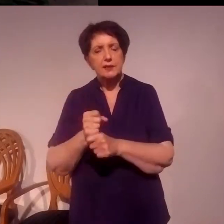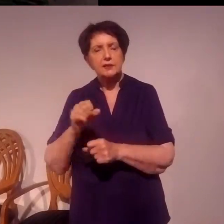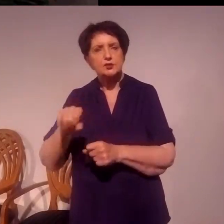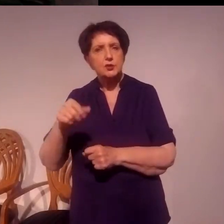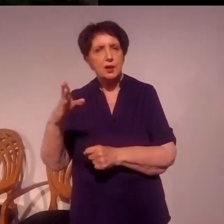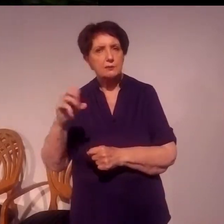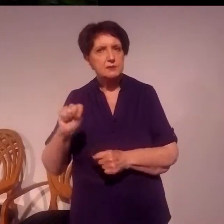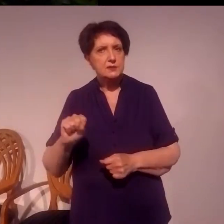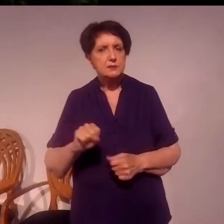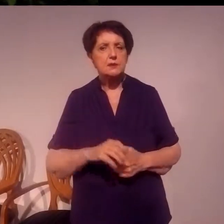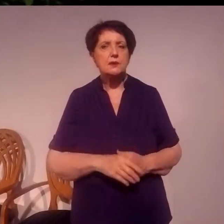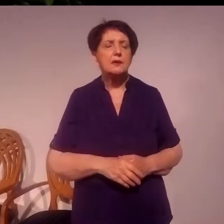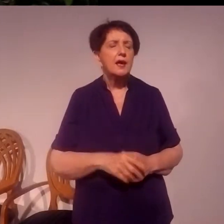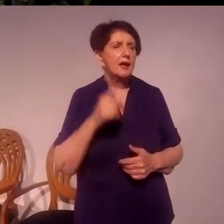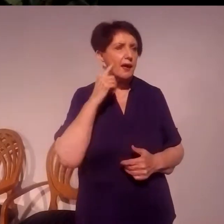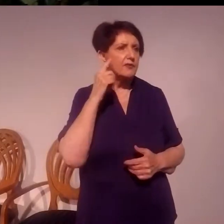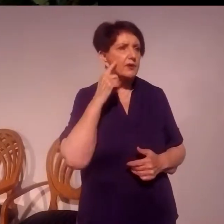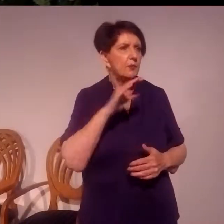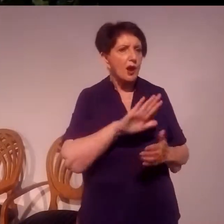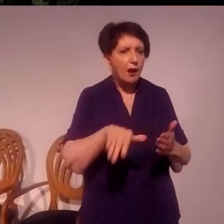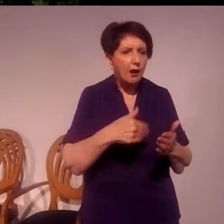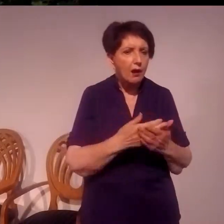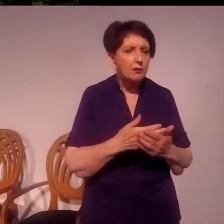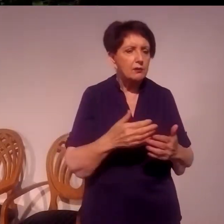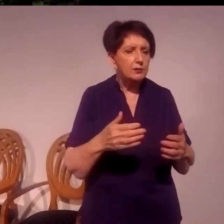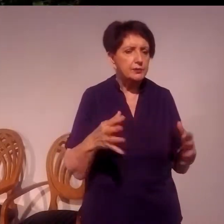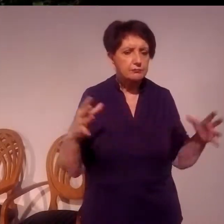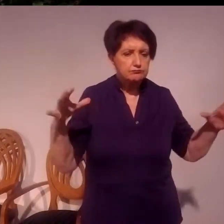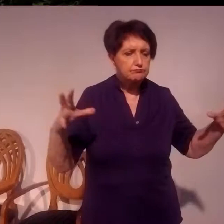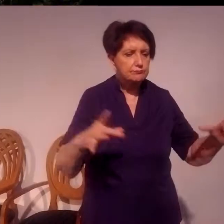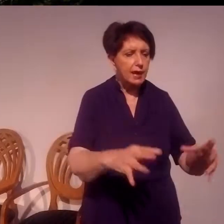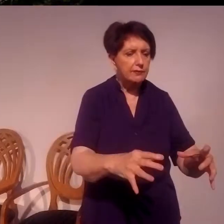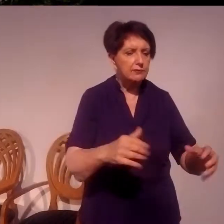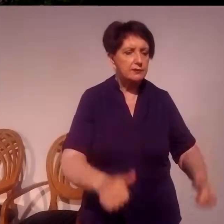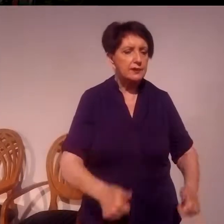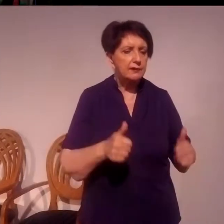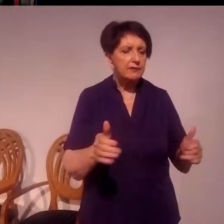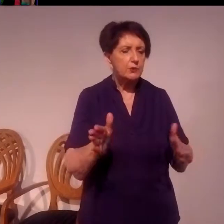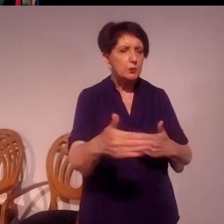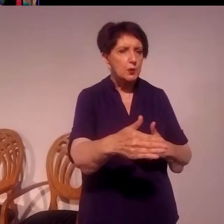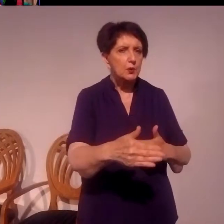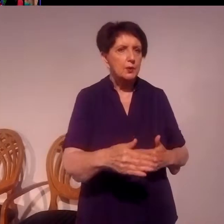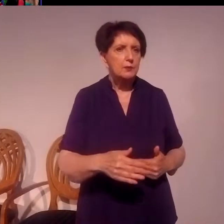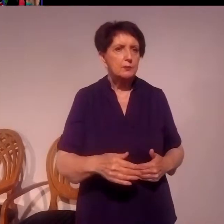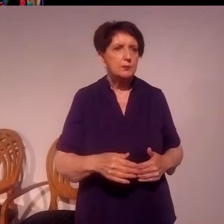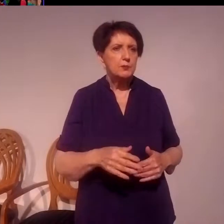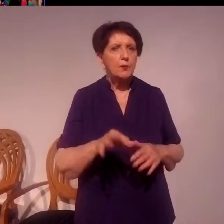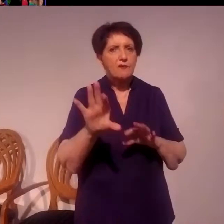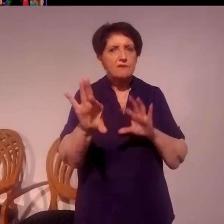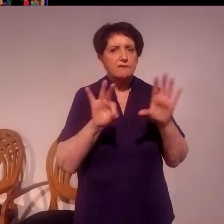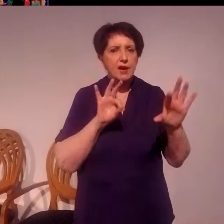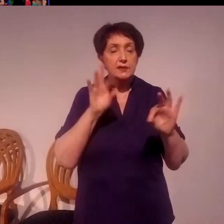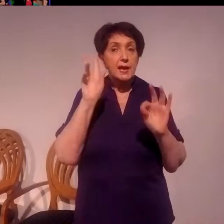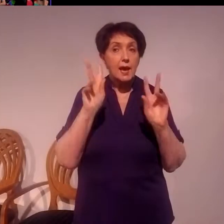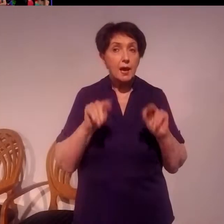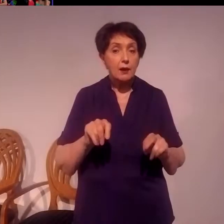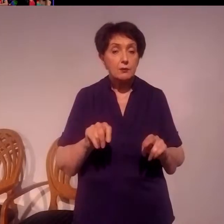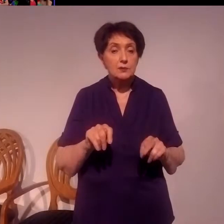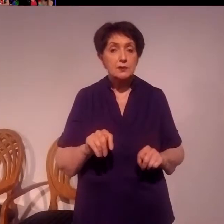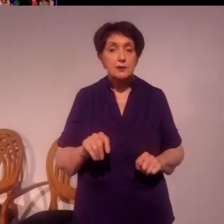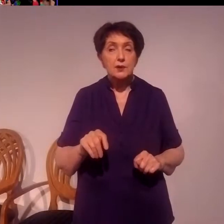what? I think we ought to get together in some living rooms that you find out, well, this is my thing, and we've got 100 people that this is their